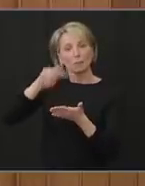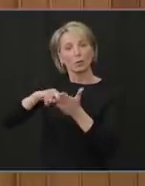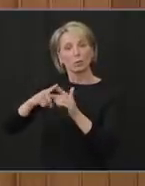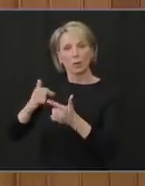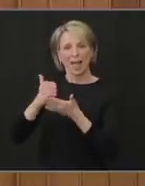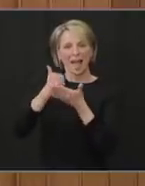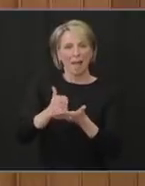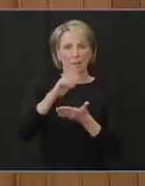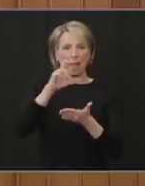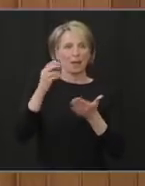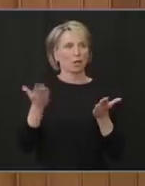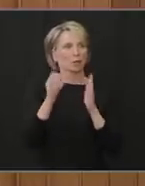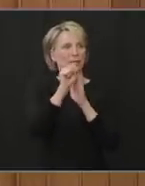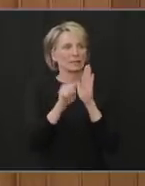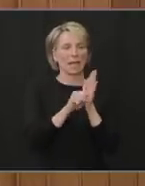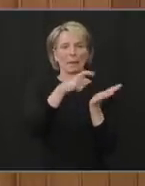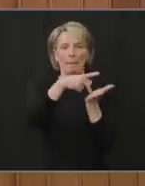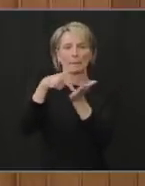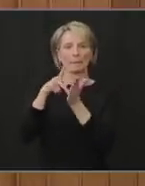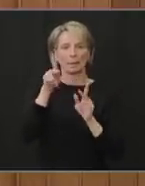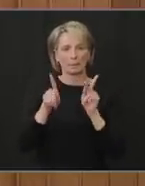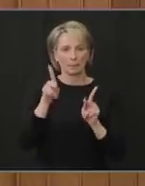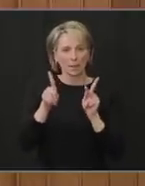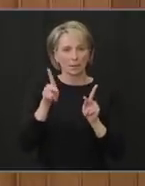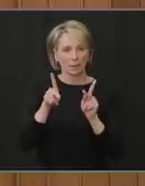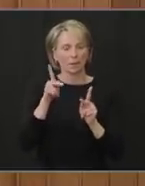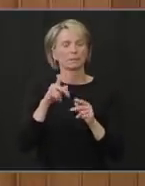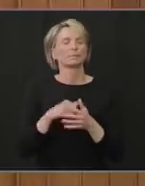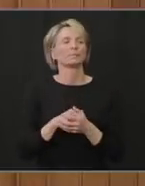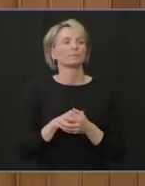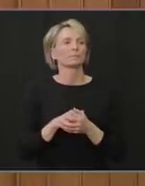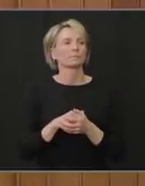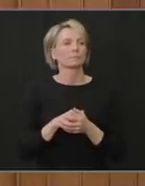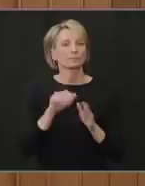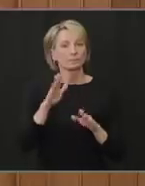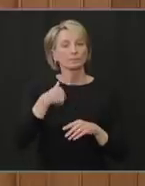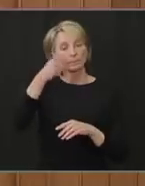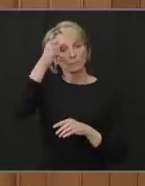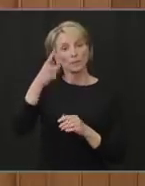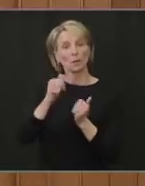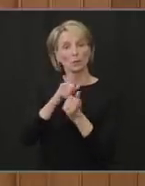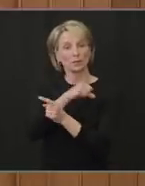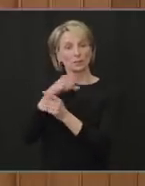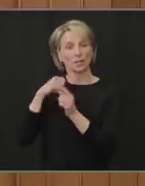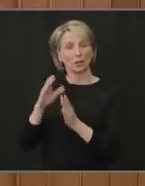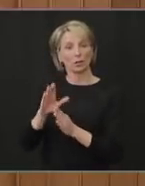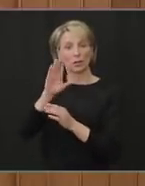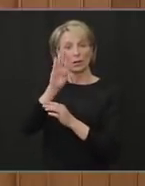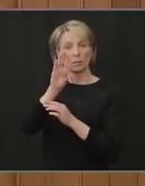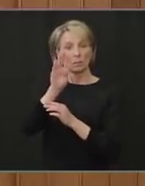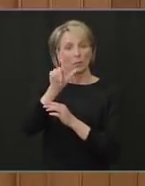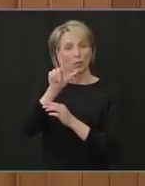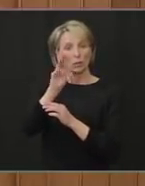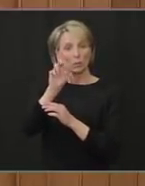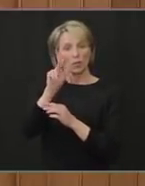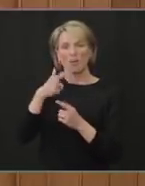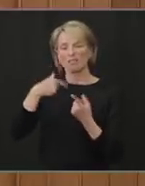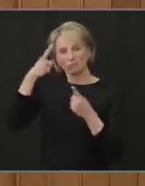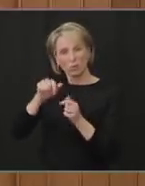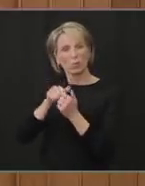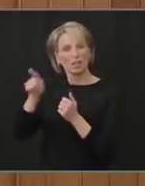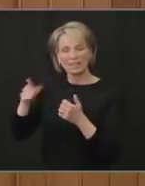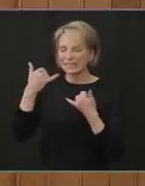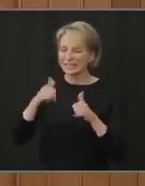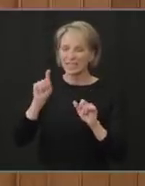we can take care of folks. I agree with Senator Blumenthal, there's still a lot more work to do. In particular, we